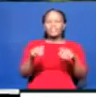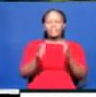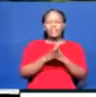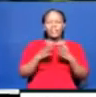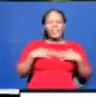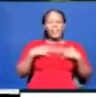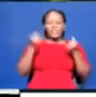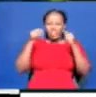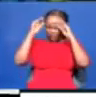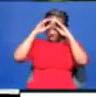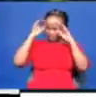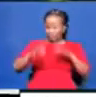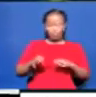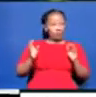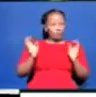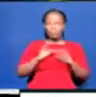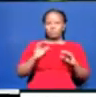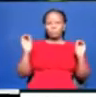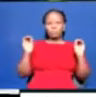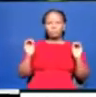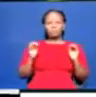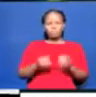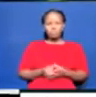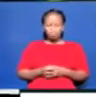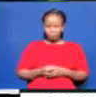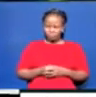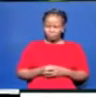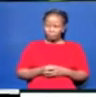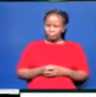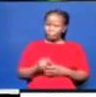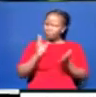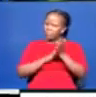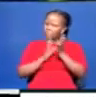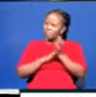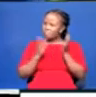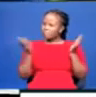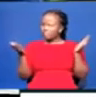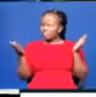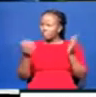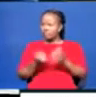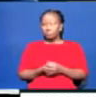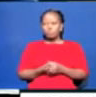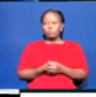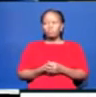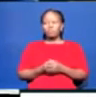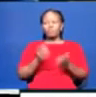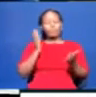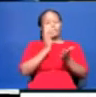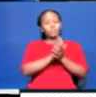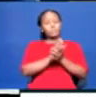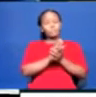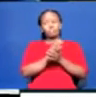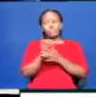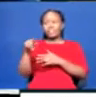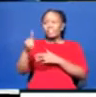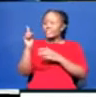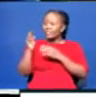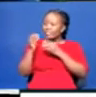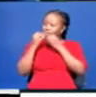1 minute to respond to that, and then you talked about access to credit facilities. Well, obviously, he doesn't have the information, which